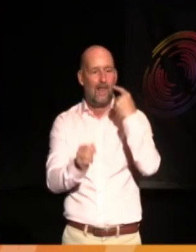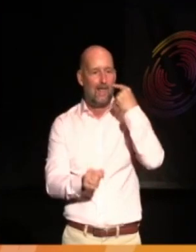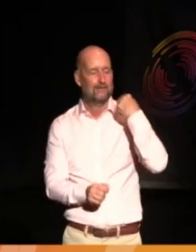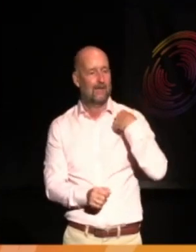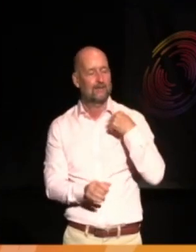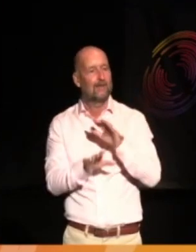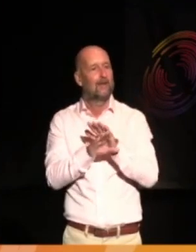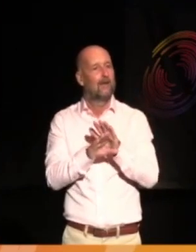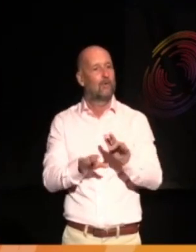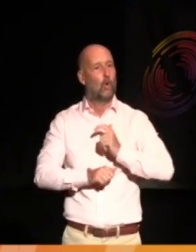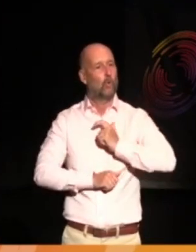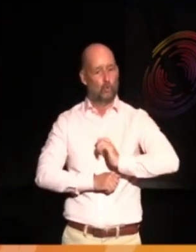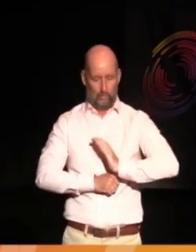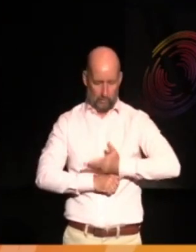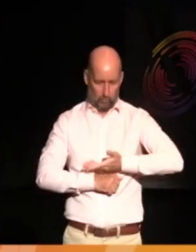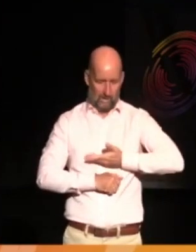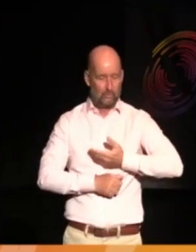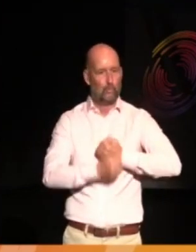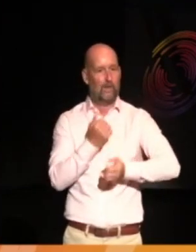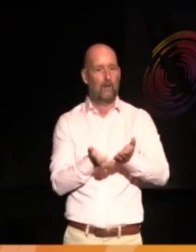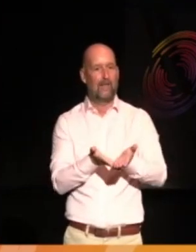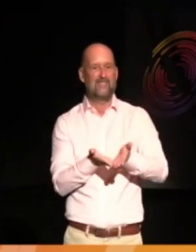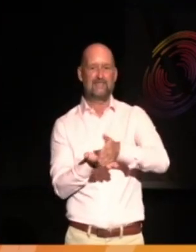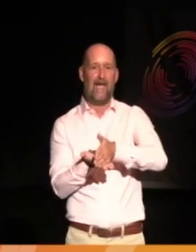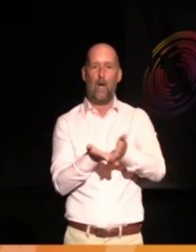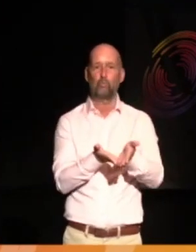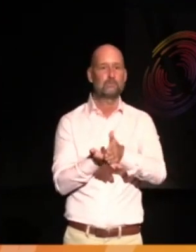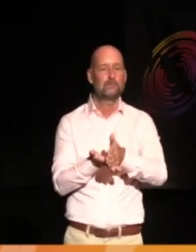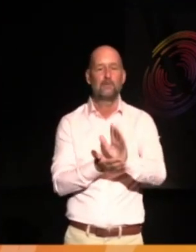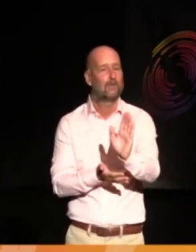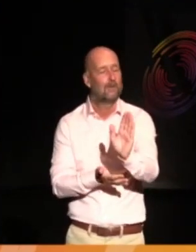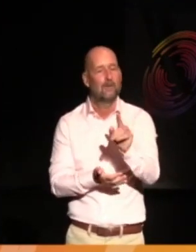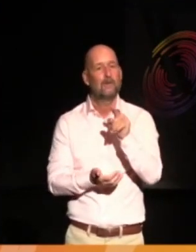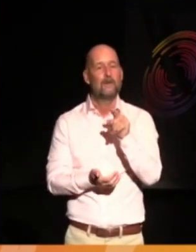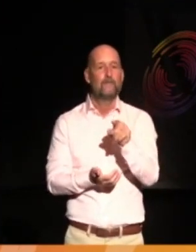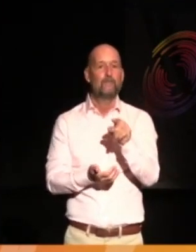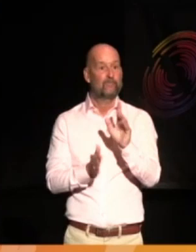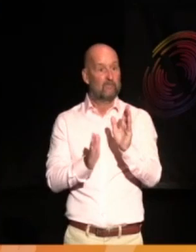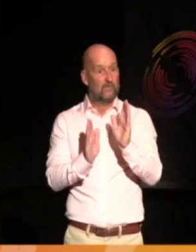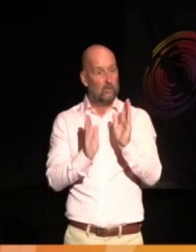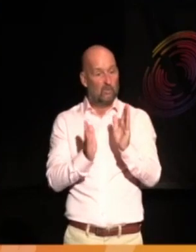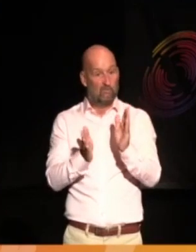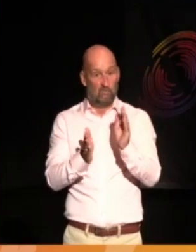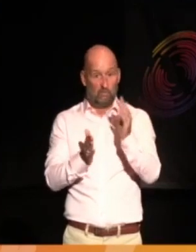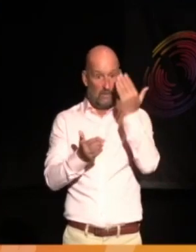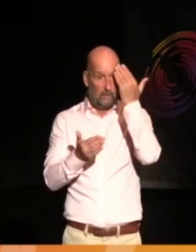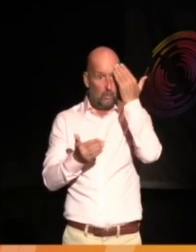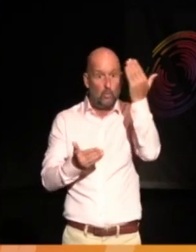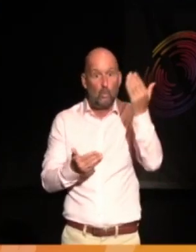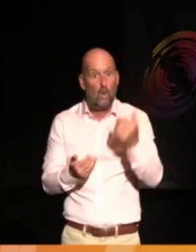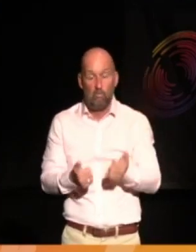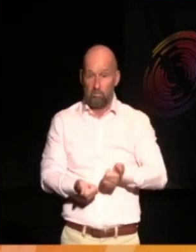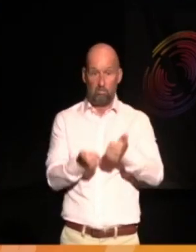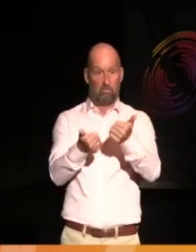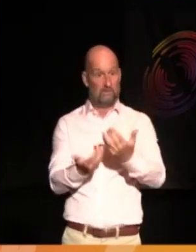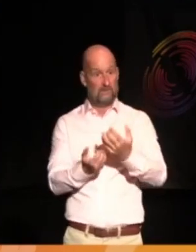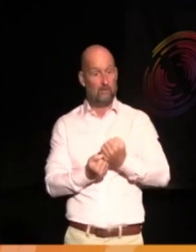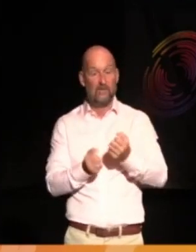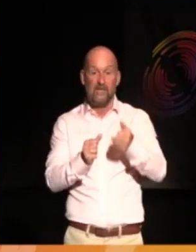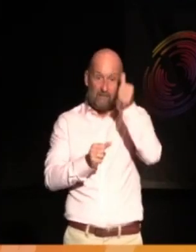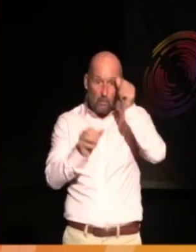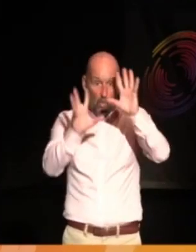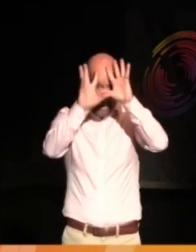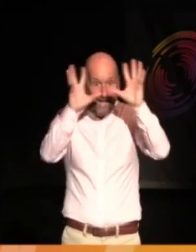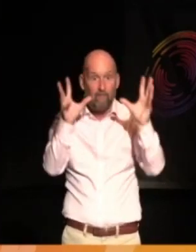it wasn't exactly the human right to doubt, but it was sort of in the territory of, you don't have to know. And in fact, if you do know everything,